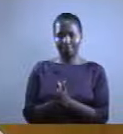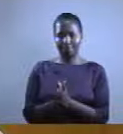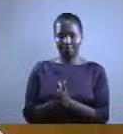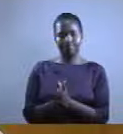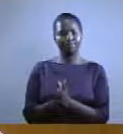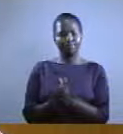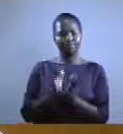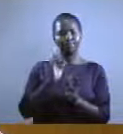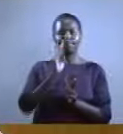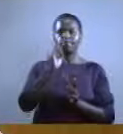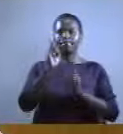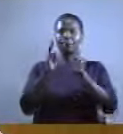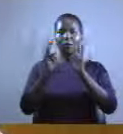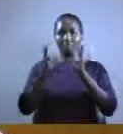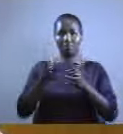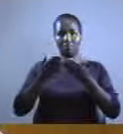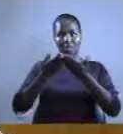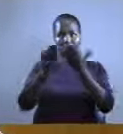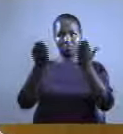distinguished guests,